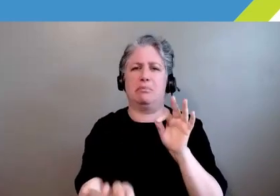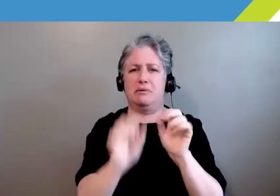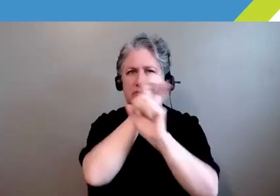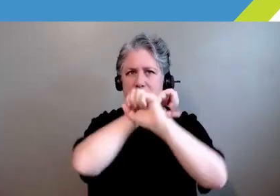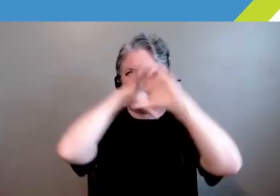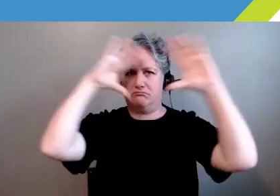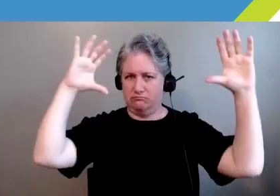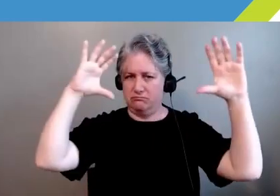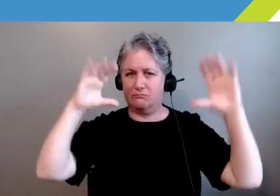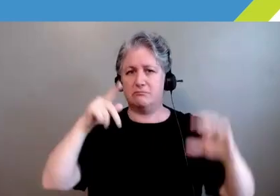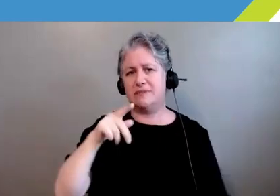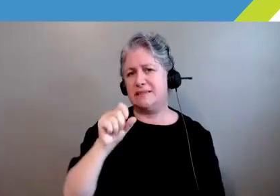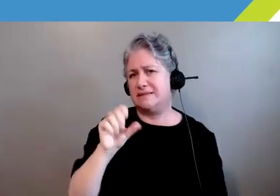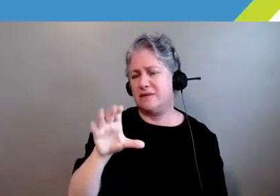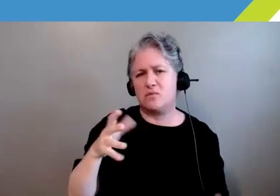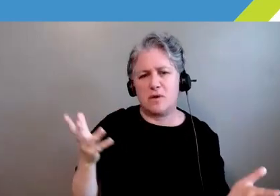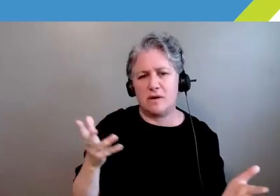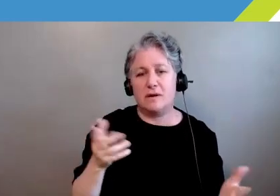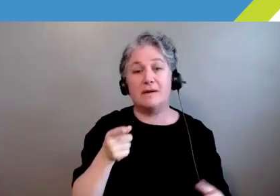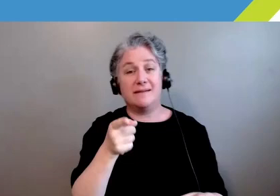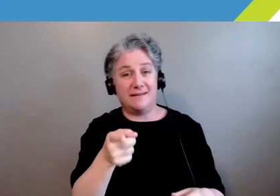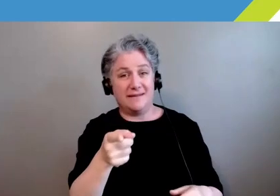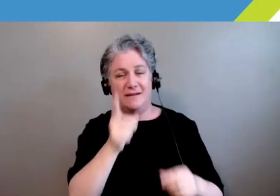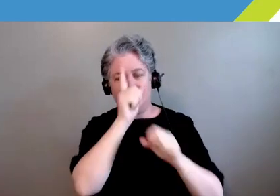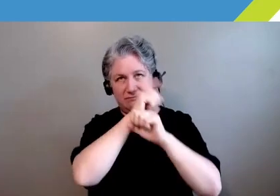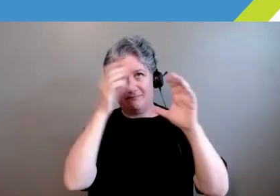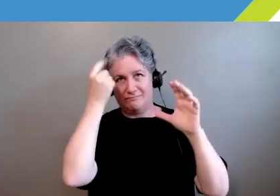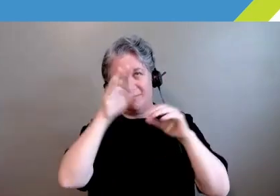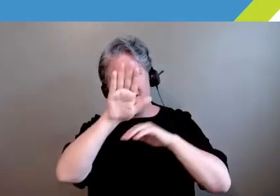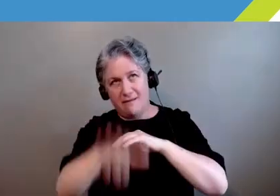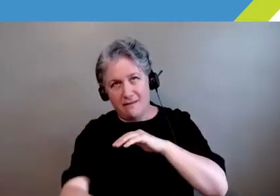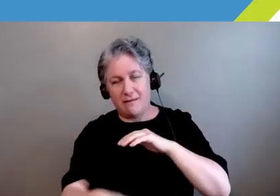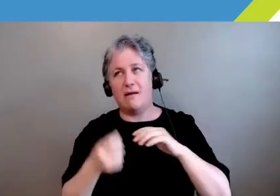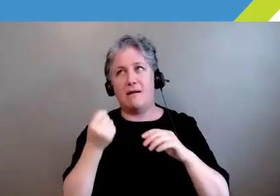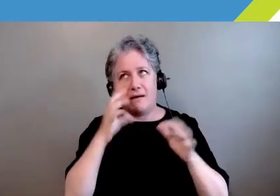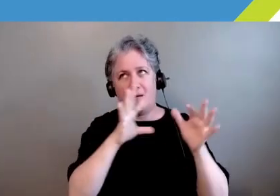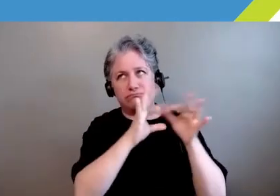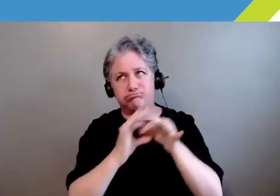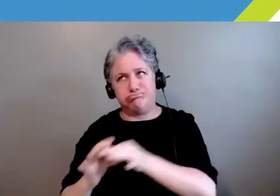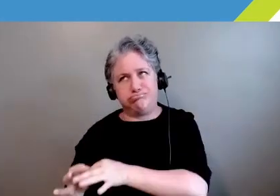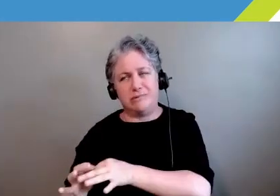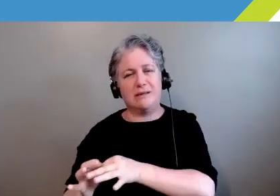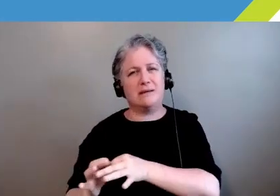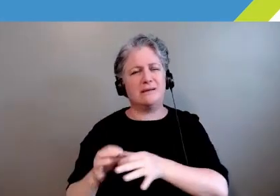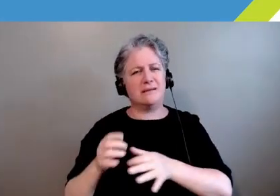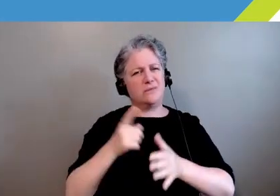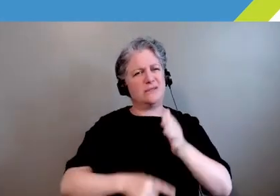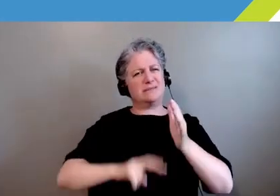aspects of, PSC. So you've just got your roadmap for the rest of the day to understand what it means to